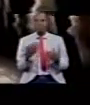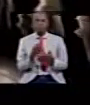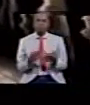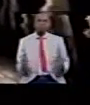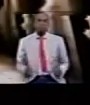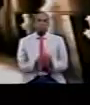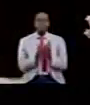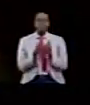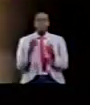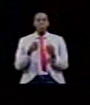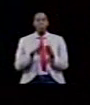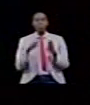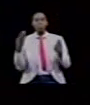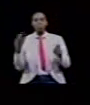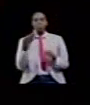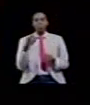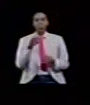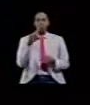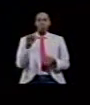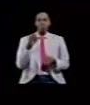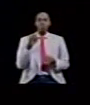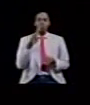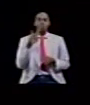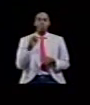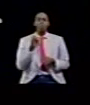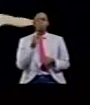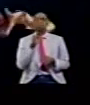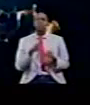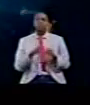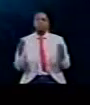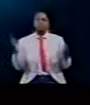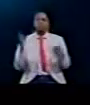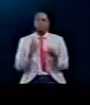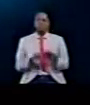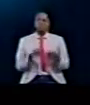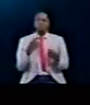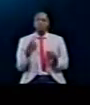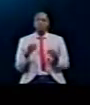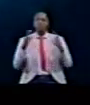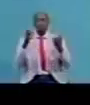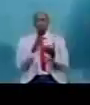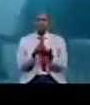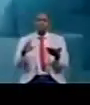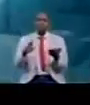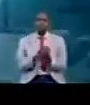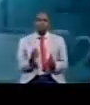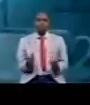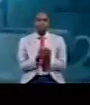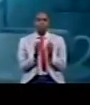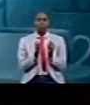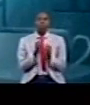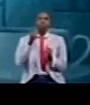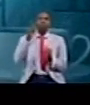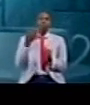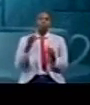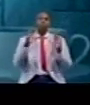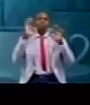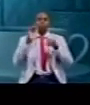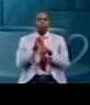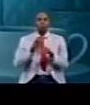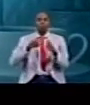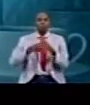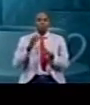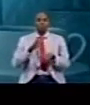rescue them, so that they will realize their foolishness in the past. And then they will begin to acknowledge their